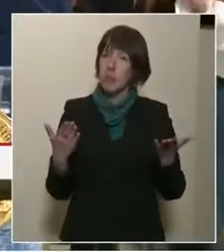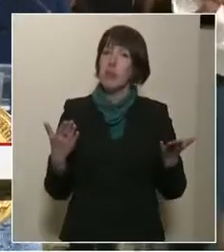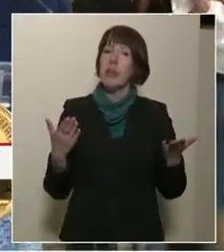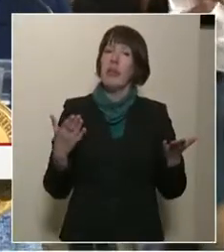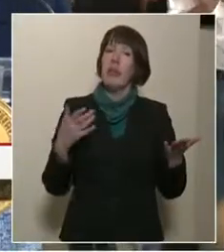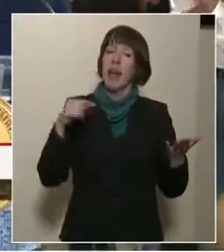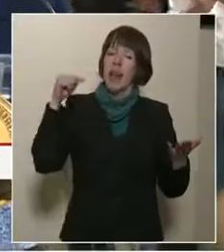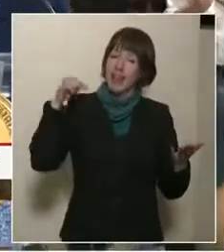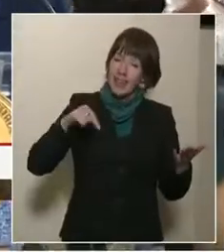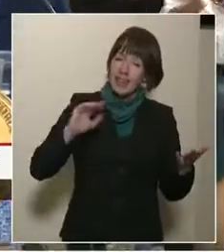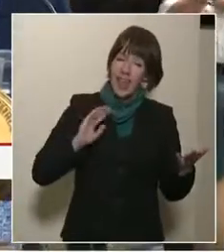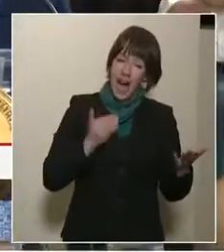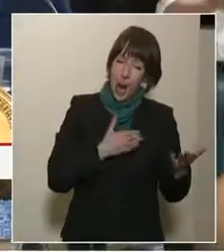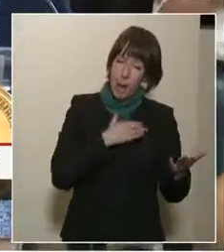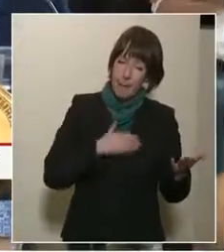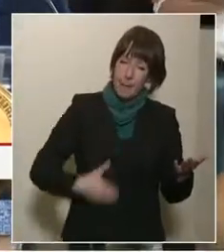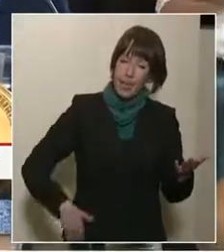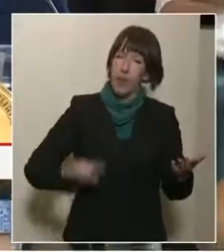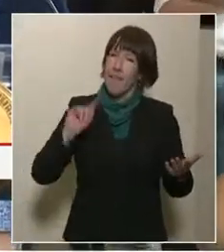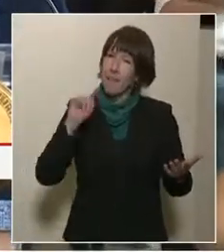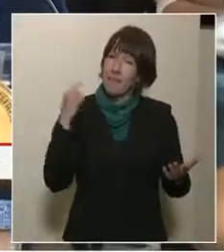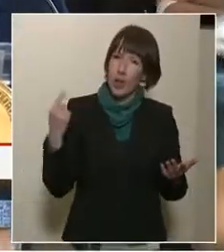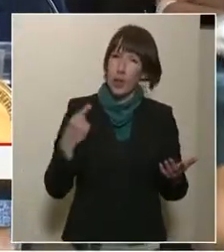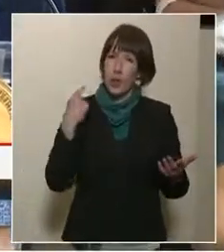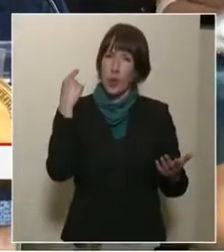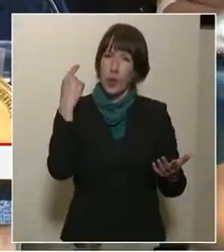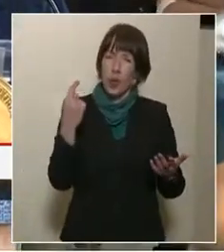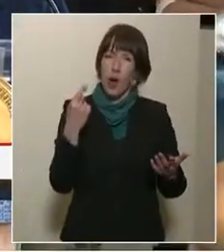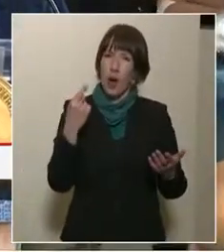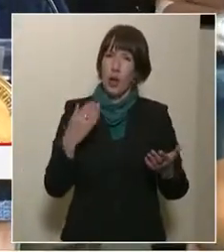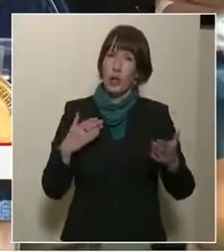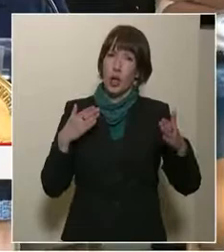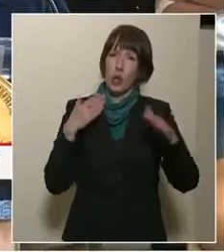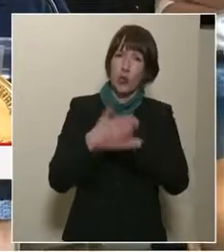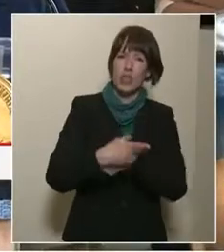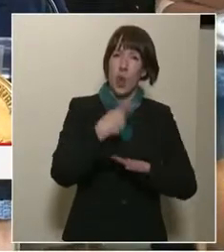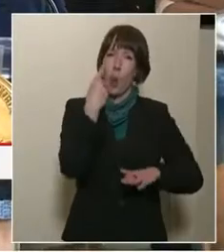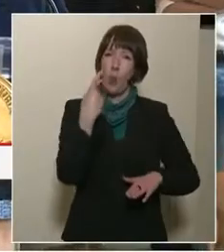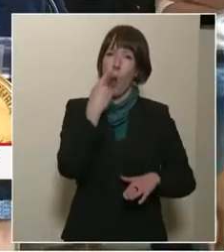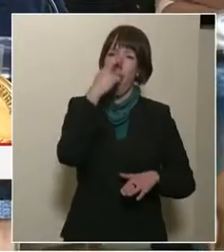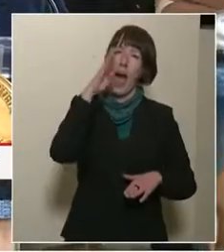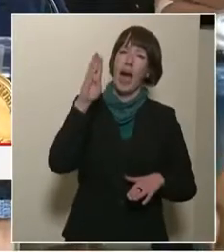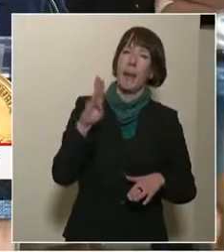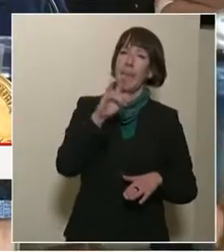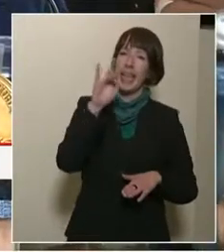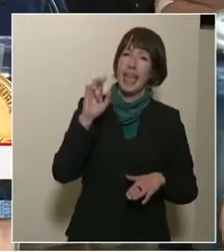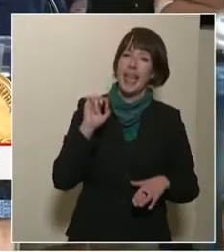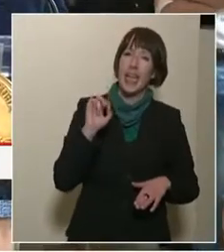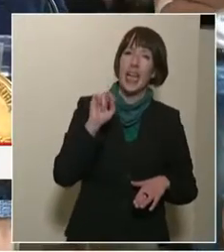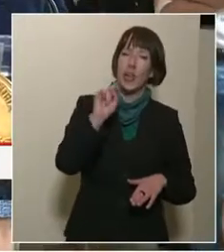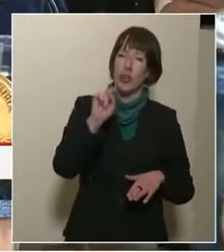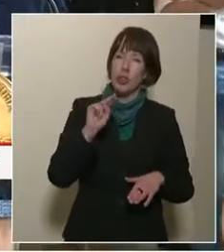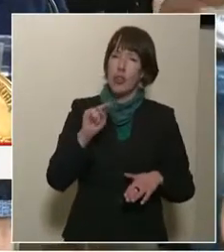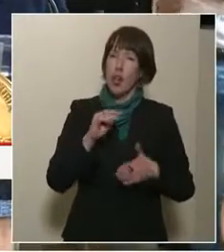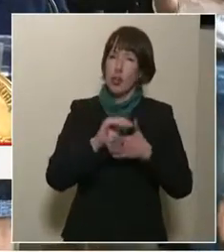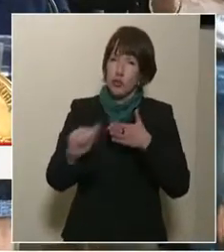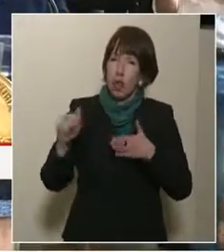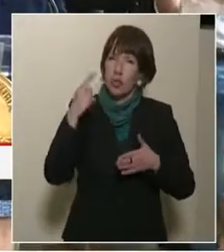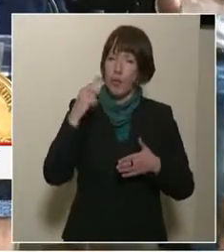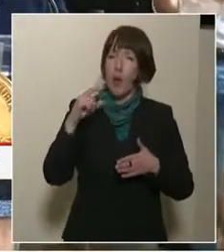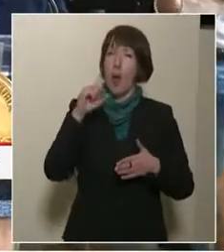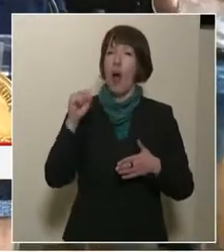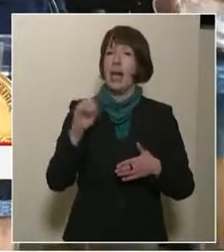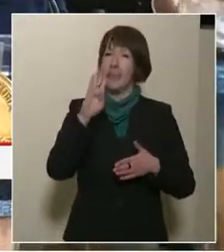This mayor is the first mayor to cross the $1 billion local spend for SBEs in the city. Put it